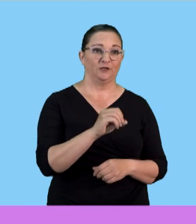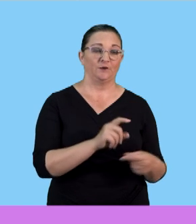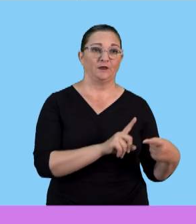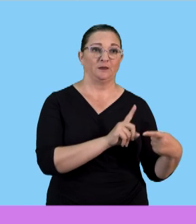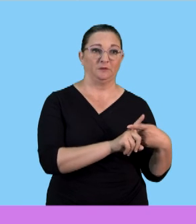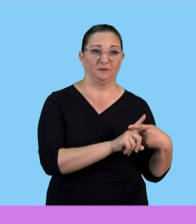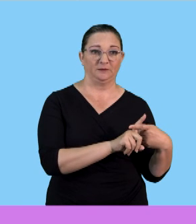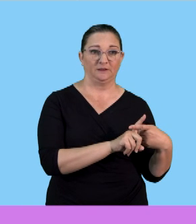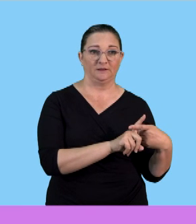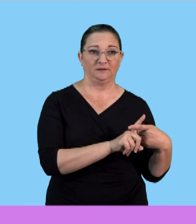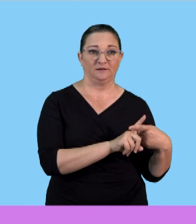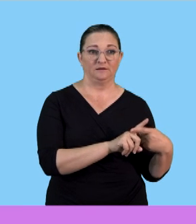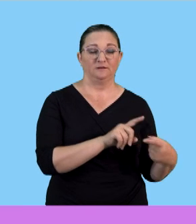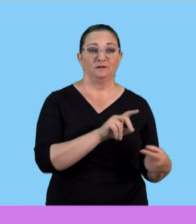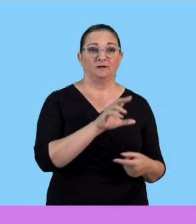200 plus